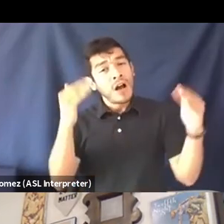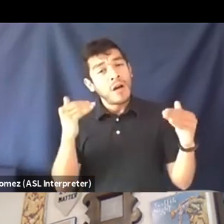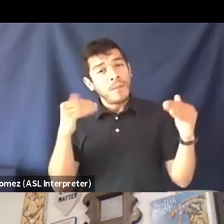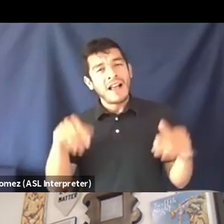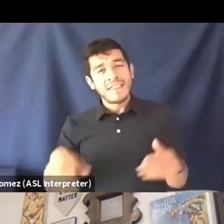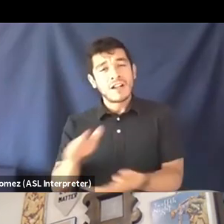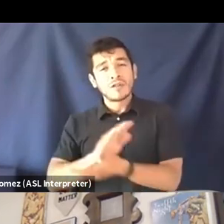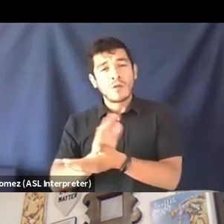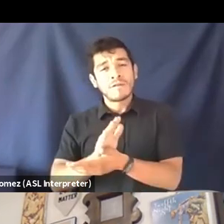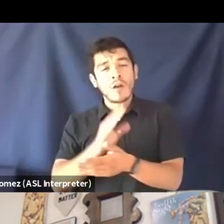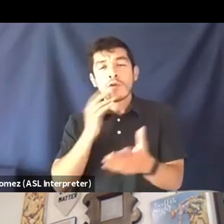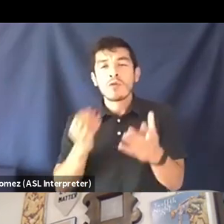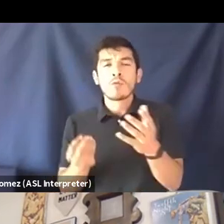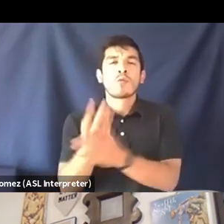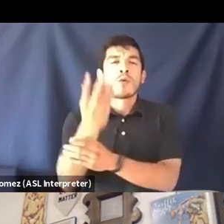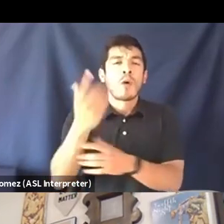bigger than just Kelly's story.